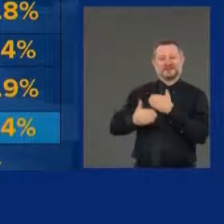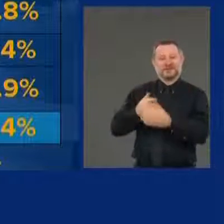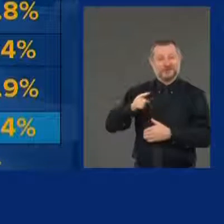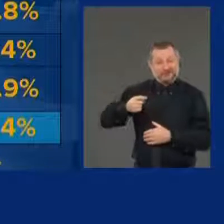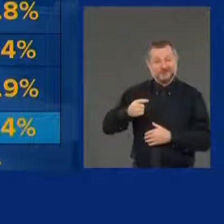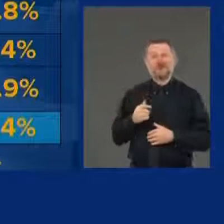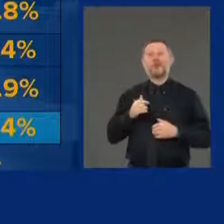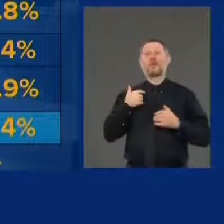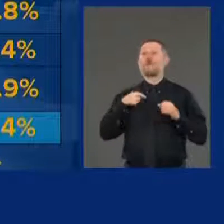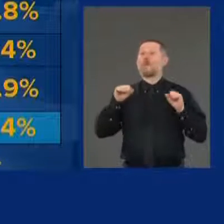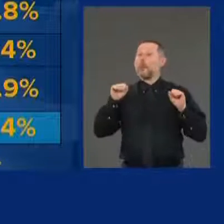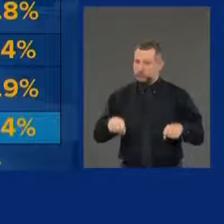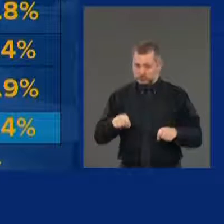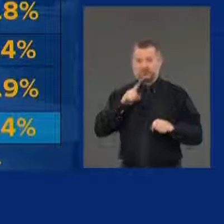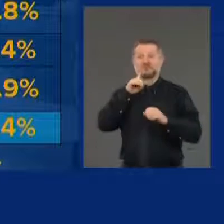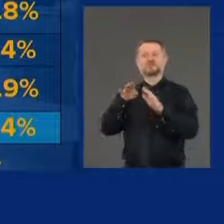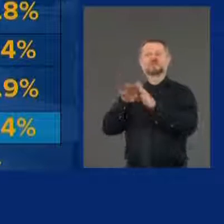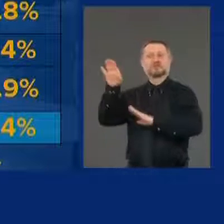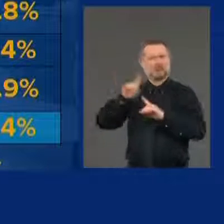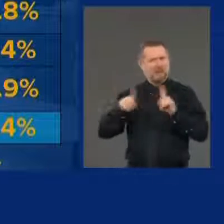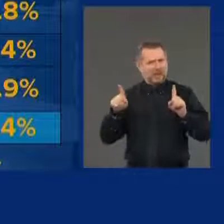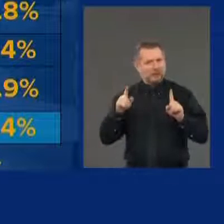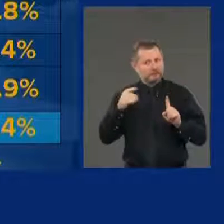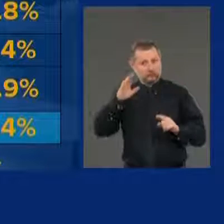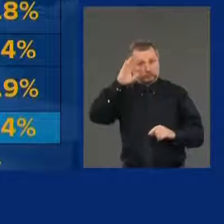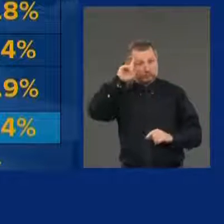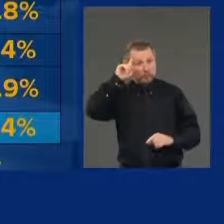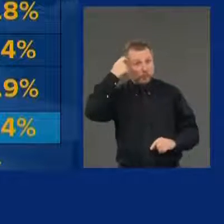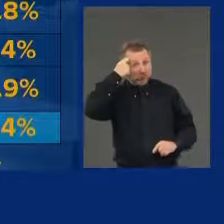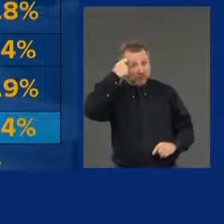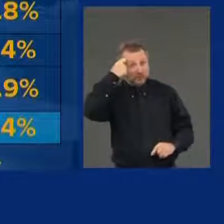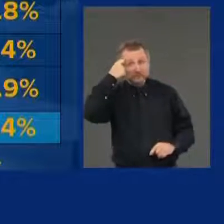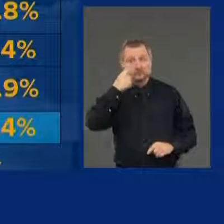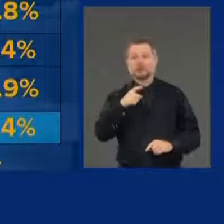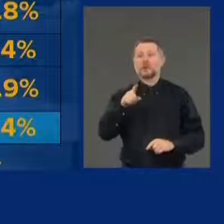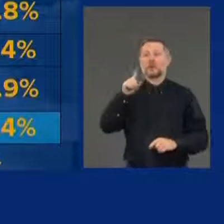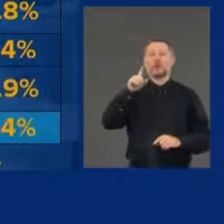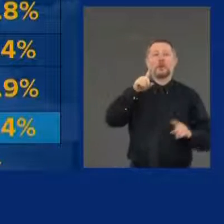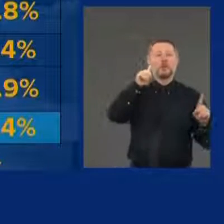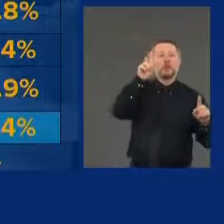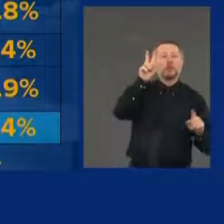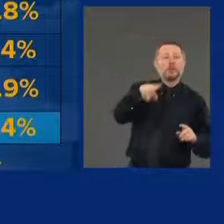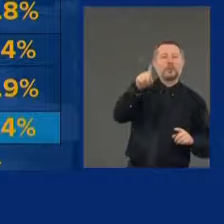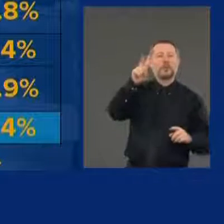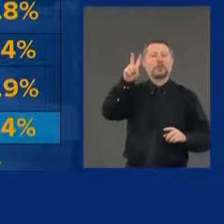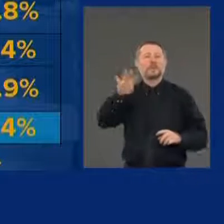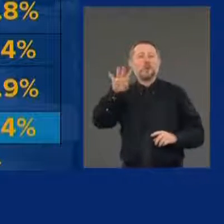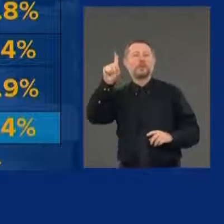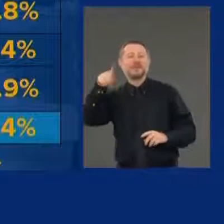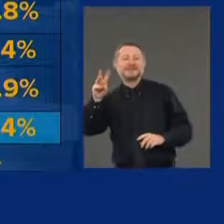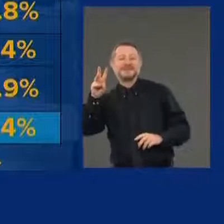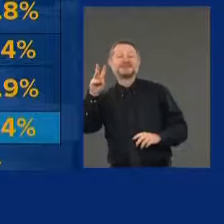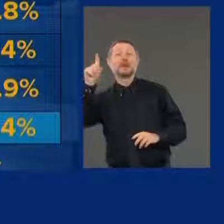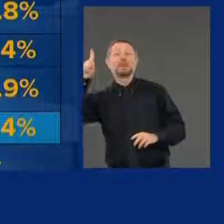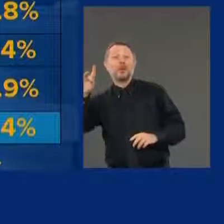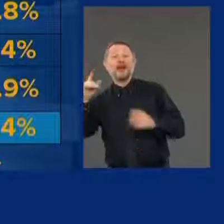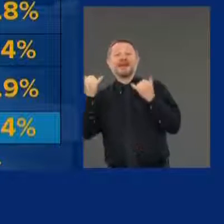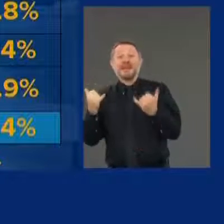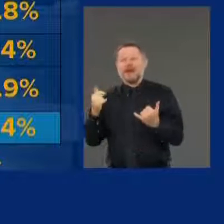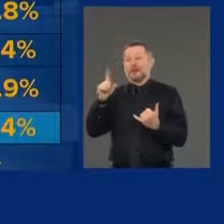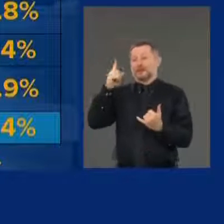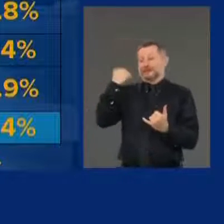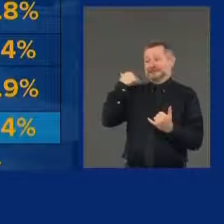situation. But you look at the Bronx, 2-1, 2-4, 1-6, 1-8, 1-4. You see the numbers are